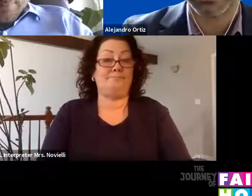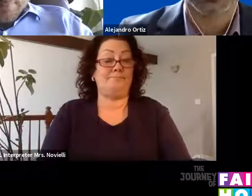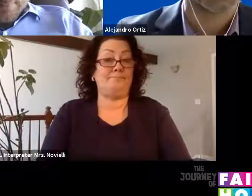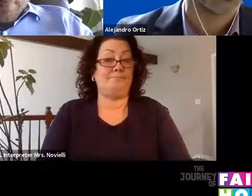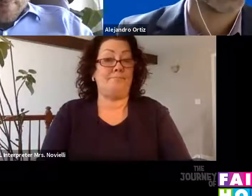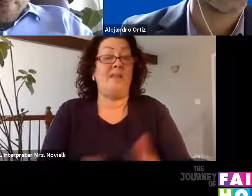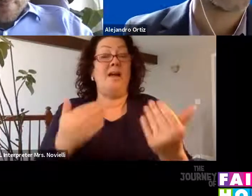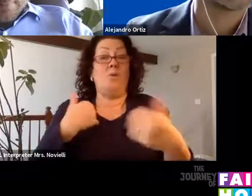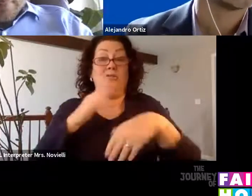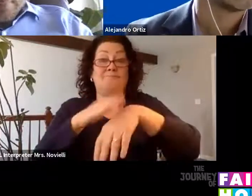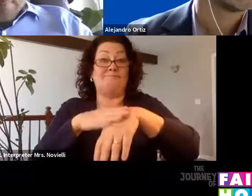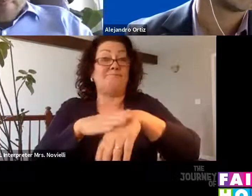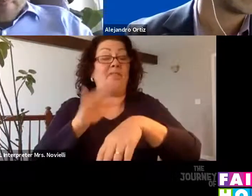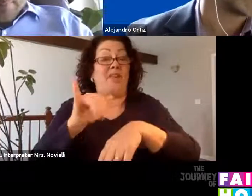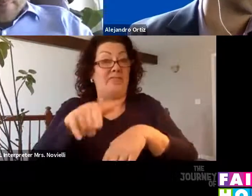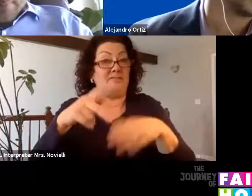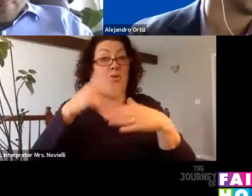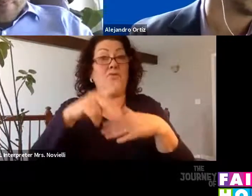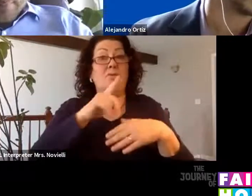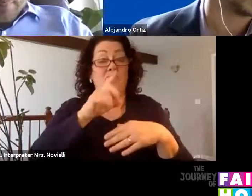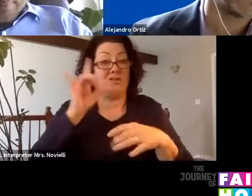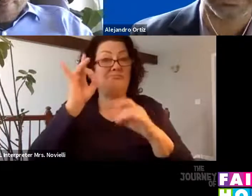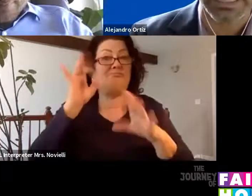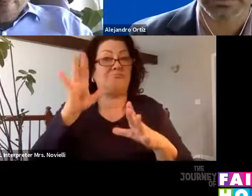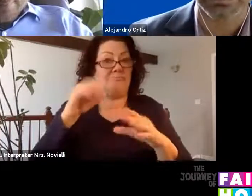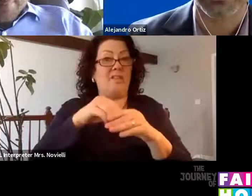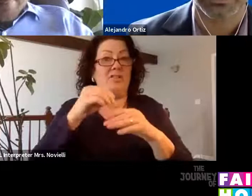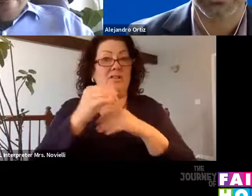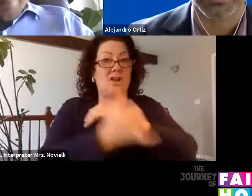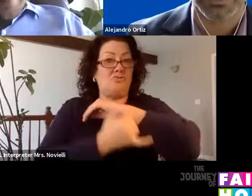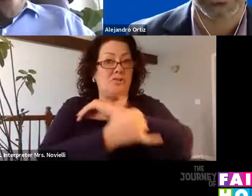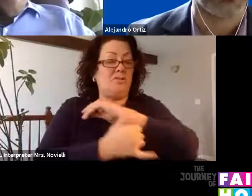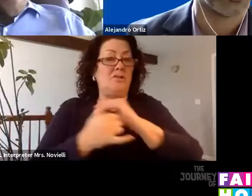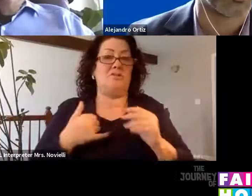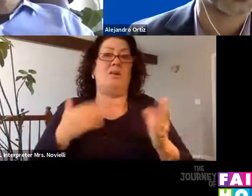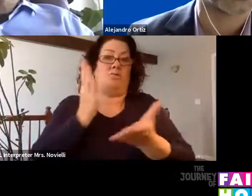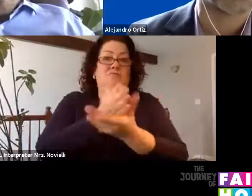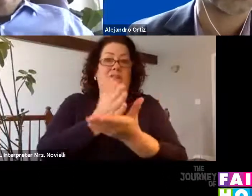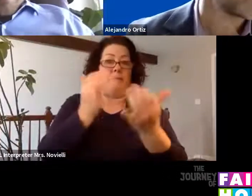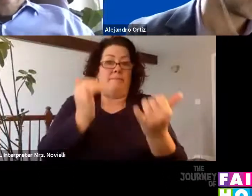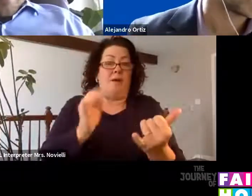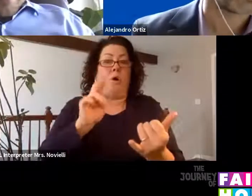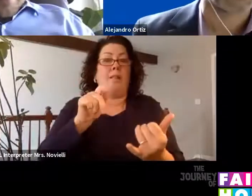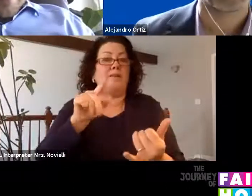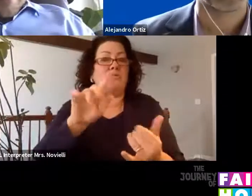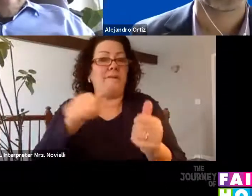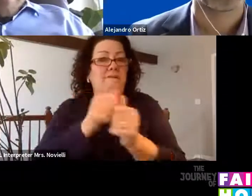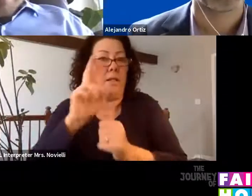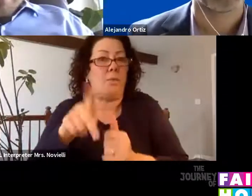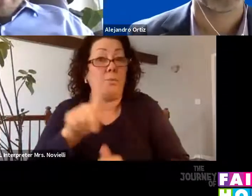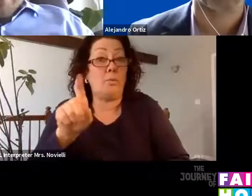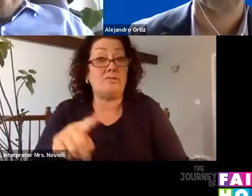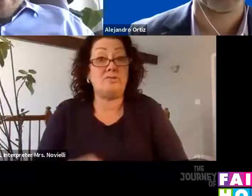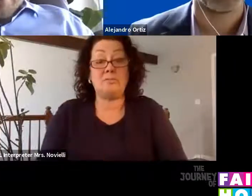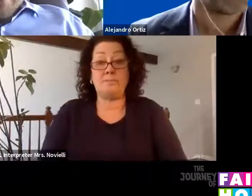that this is a program that exists throughout the country. So I'll leave it at that unless you have any follow-up questions. Thank you for